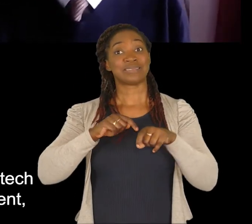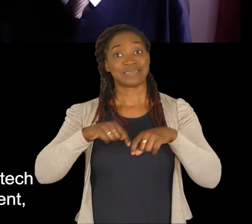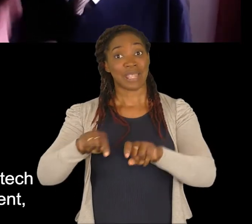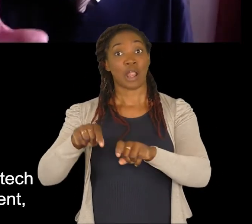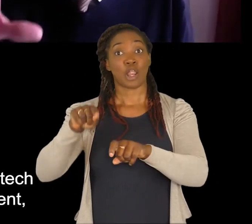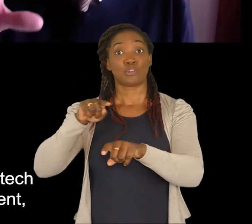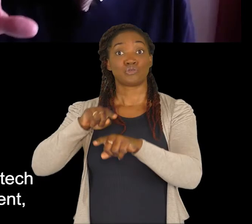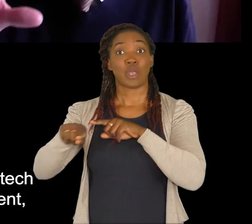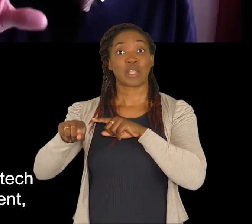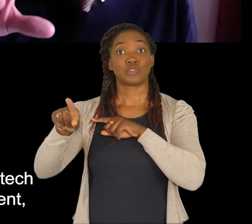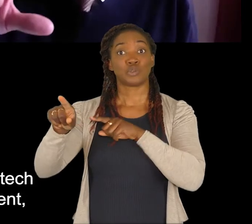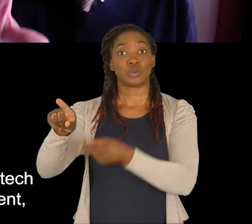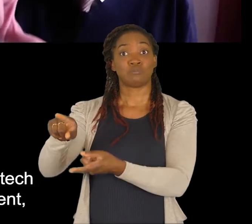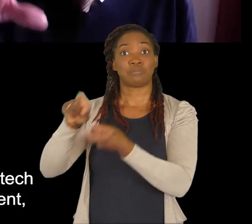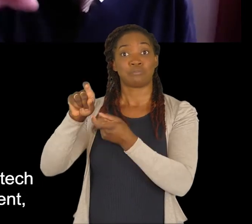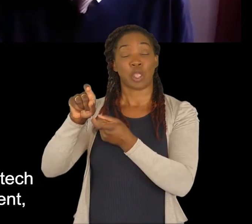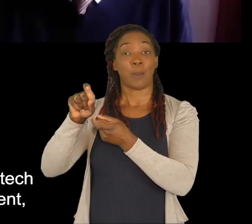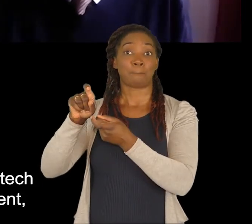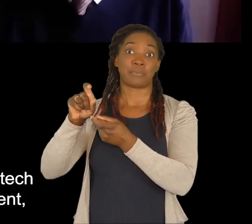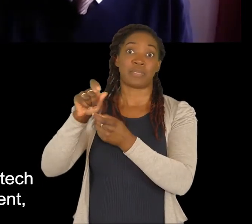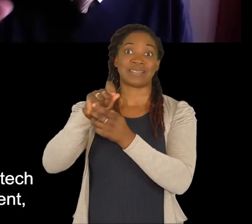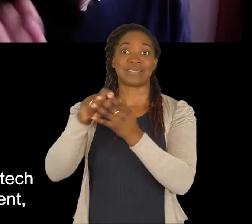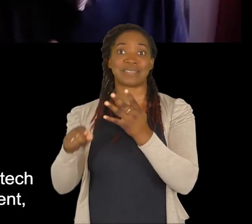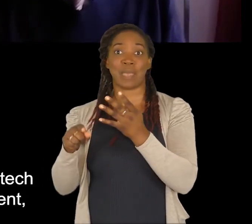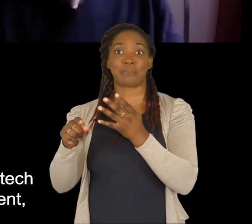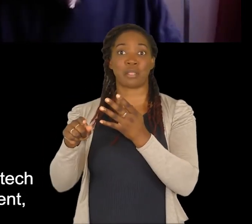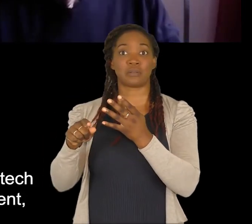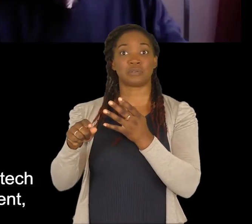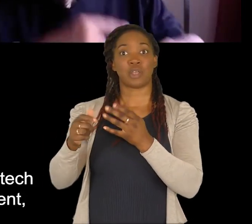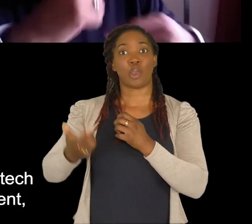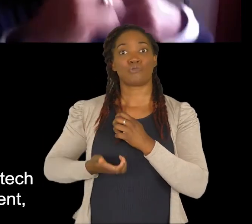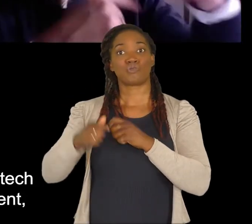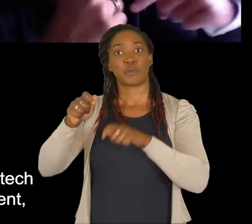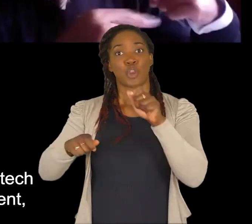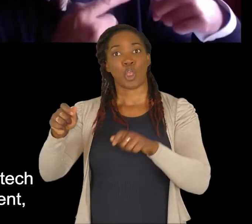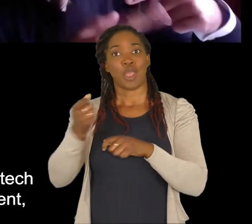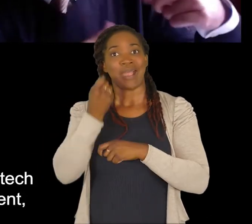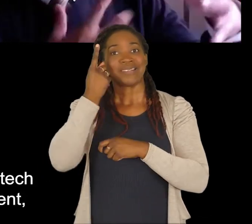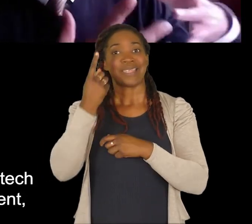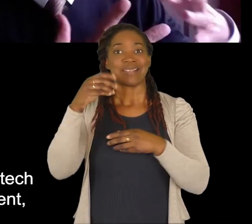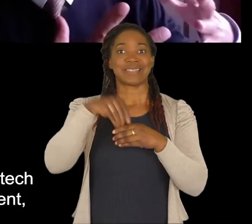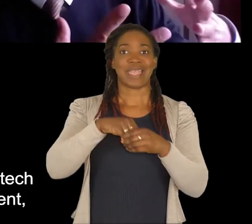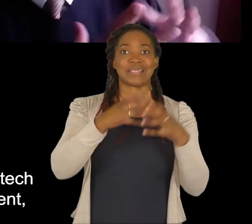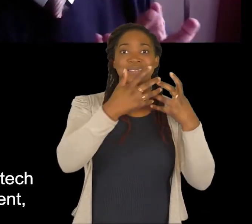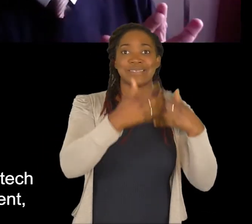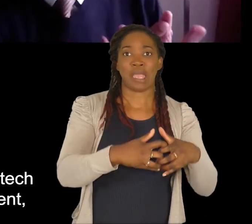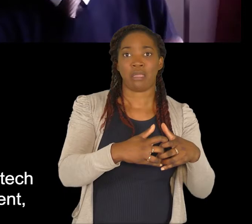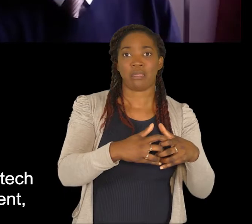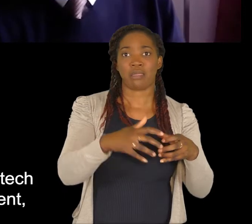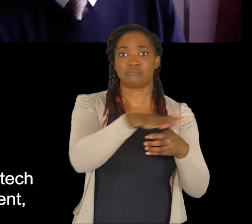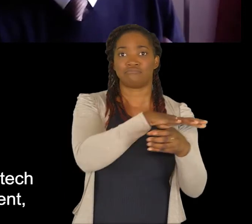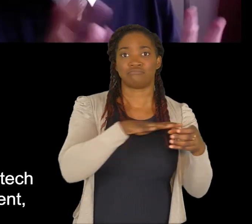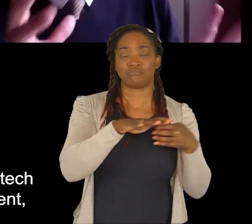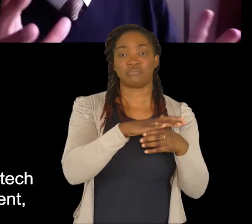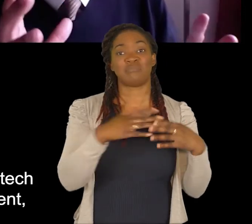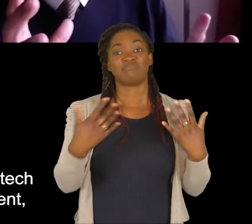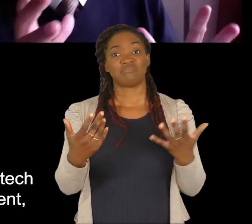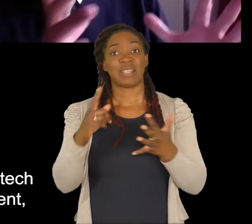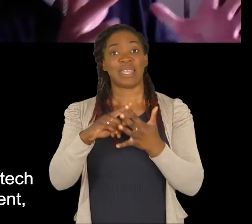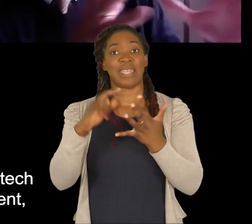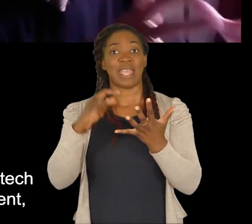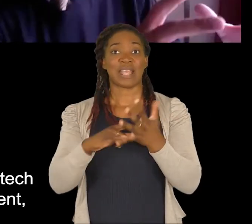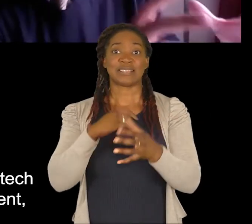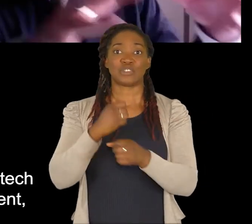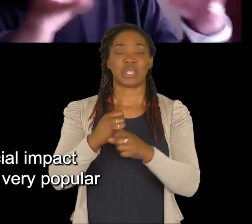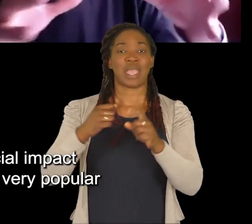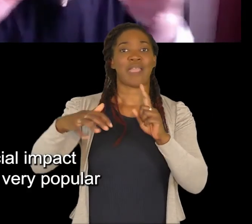the disabled entrepreneur ideas that are in the tech space or that, you know, are very, very scalable. Most of them are still doing that. But ESG,